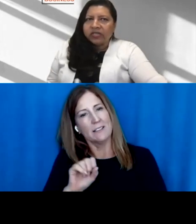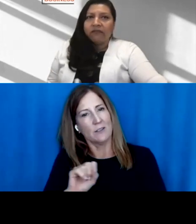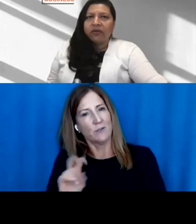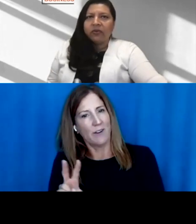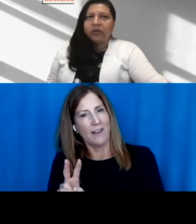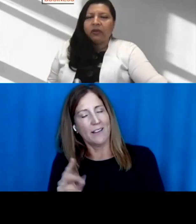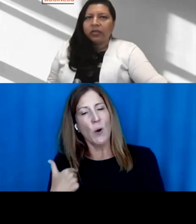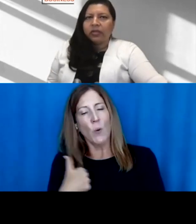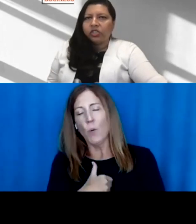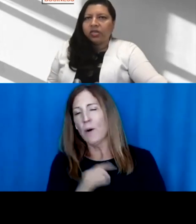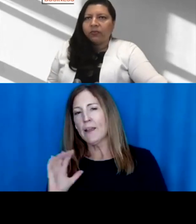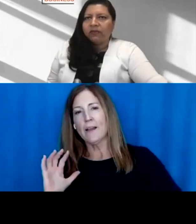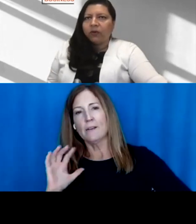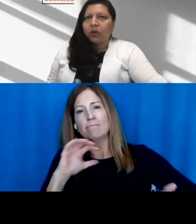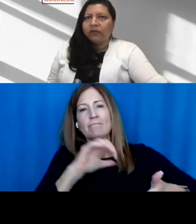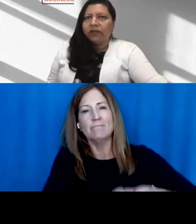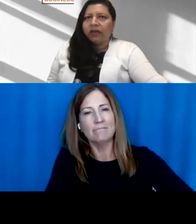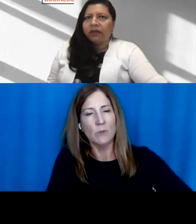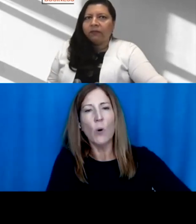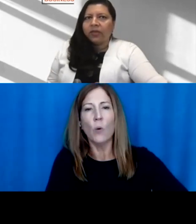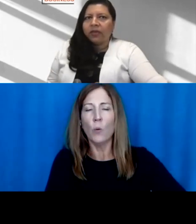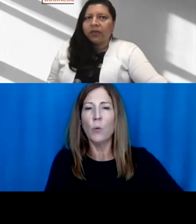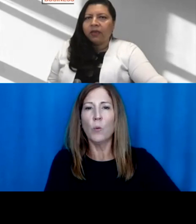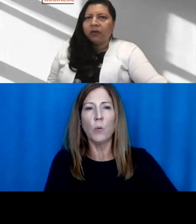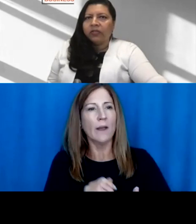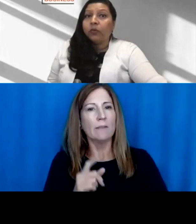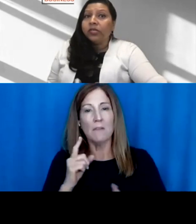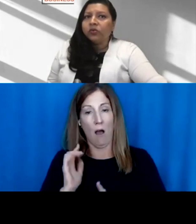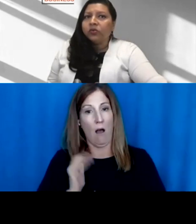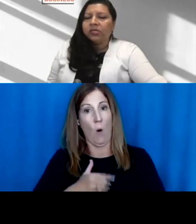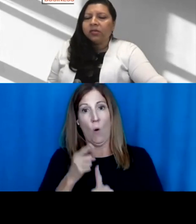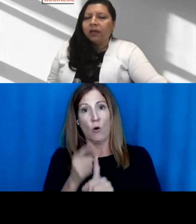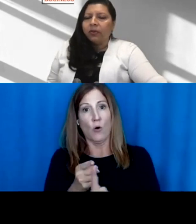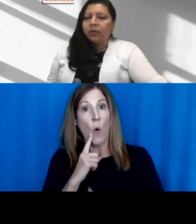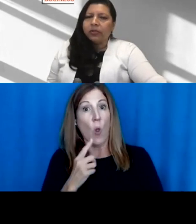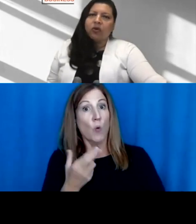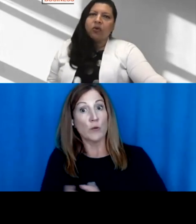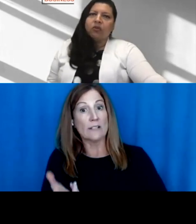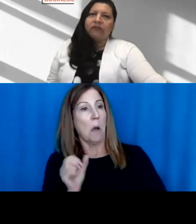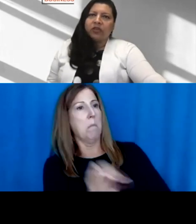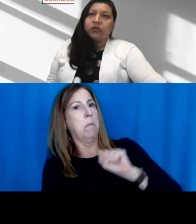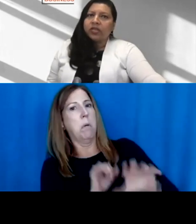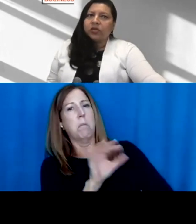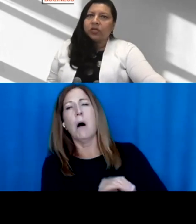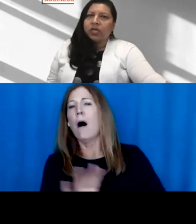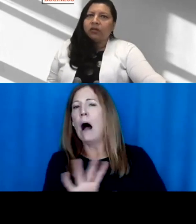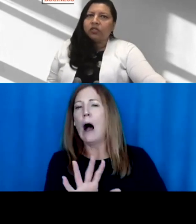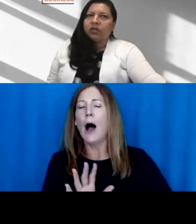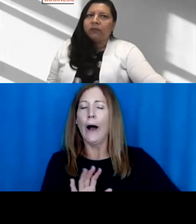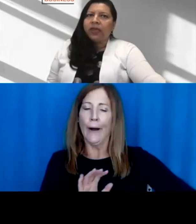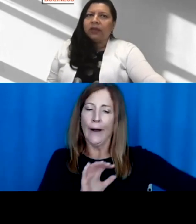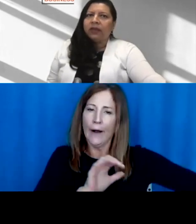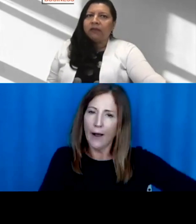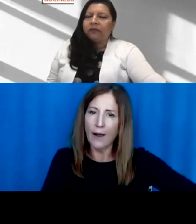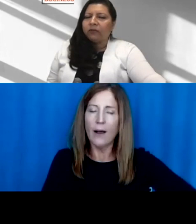into every relationship with the goal of not being only a resource, but with the goal of entering into a